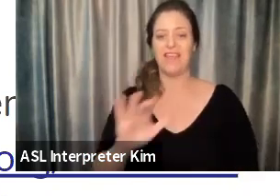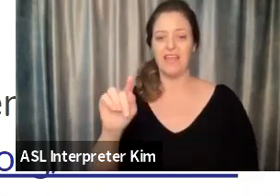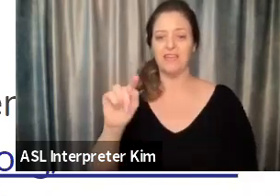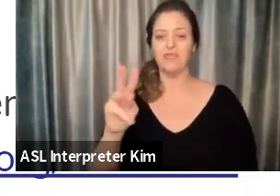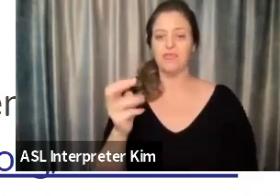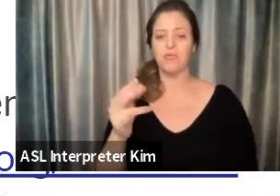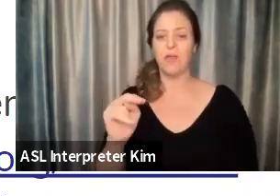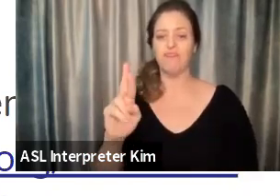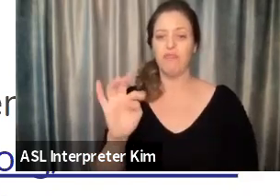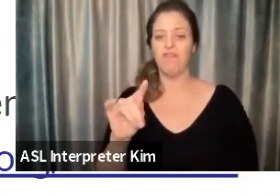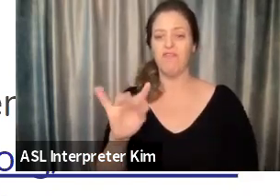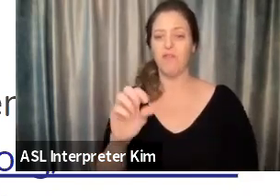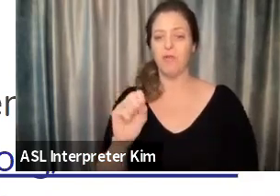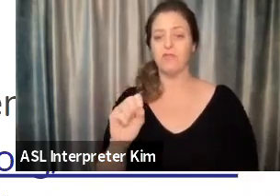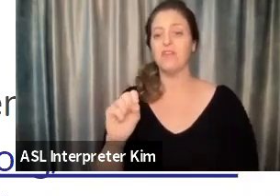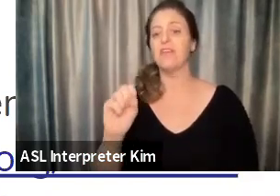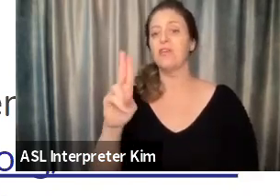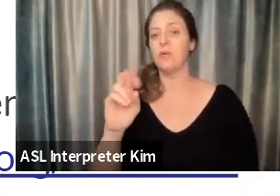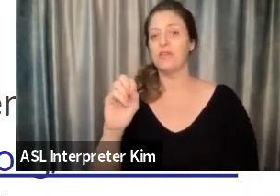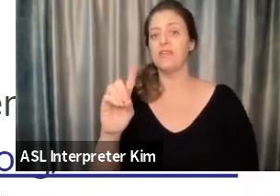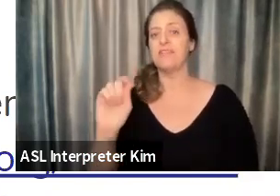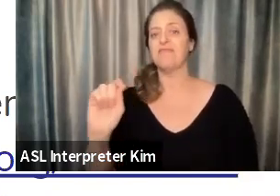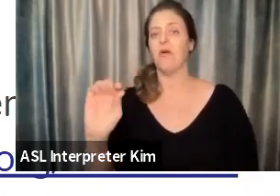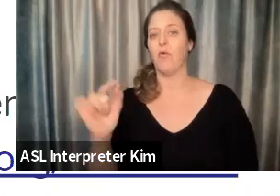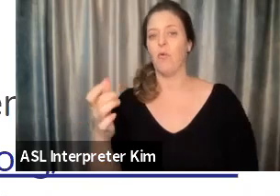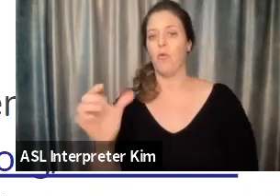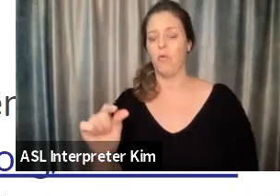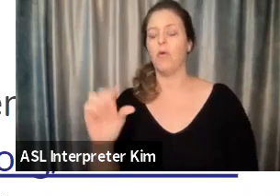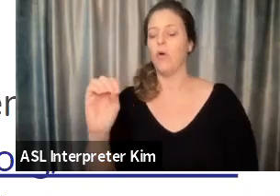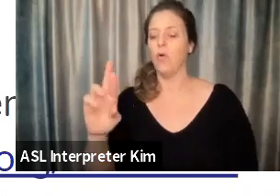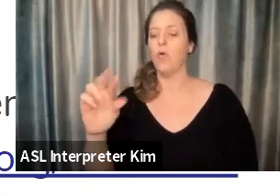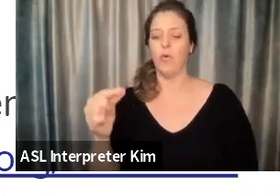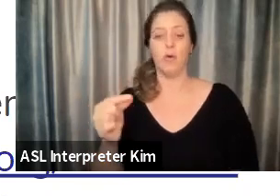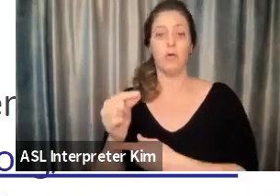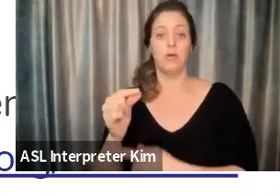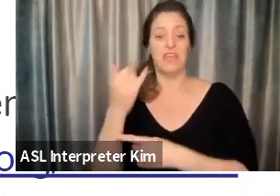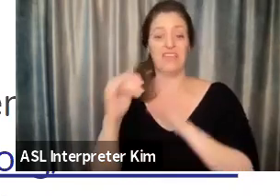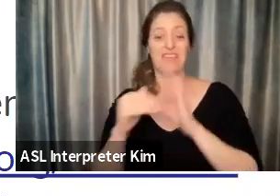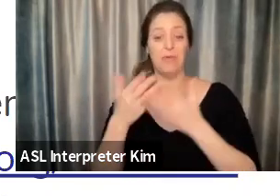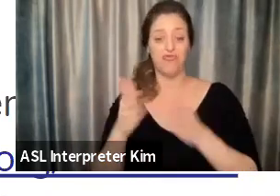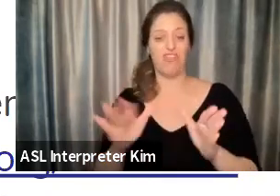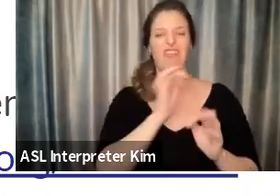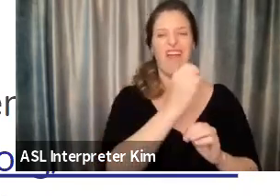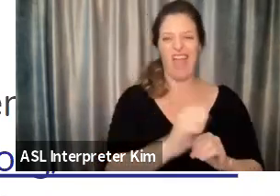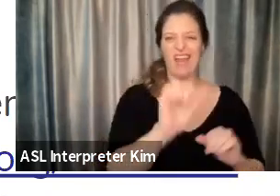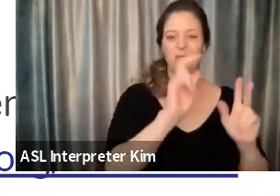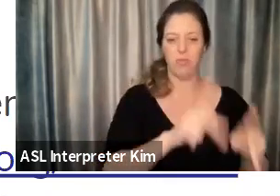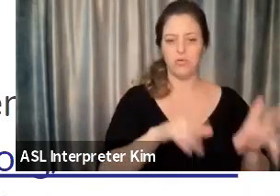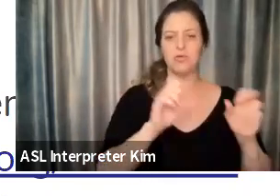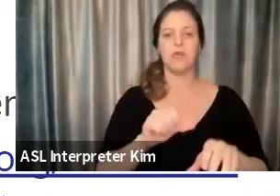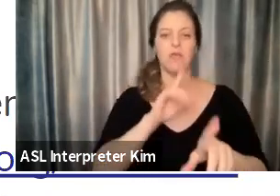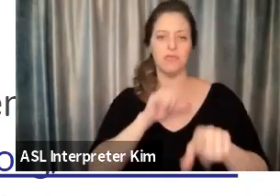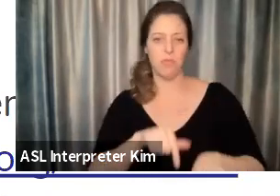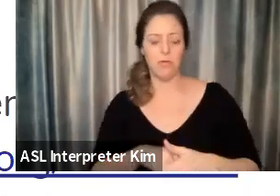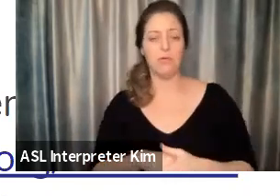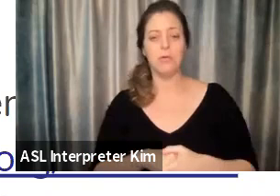stu.service@twinriversusd.org, where you can send us a message, and then we would try to get back to you to answer your question. In addition to that, we also have a